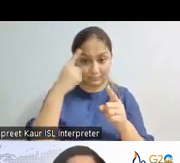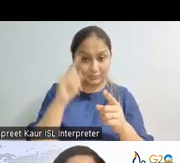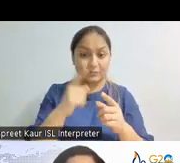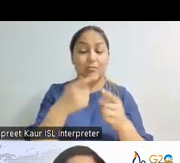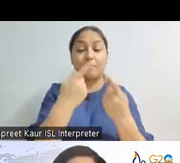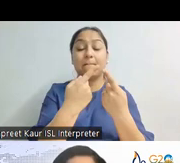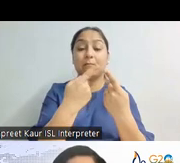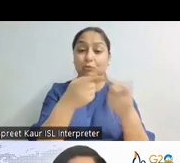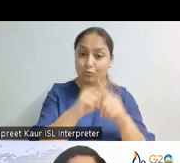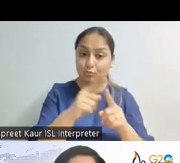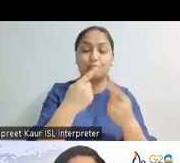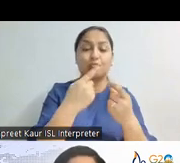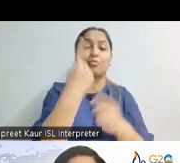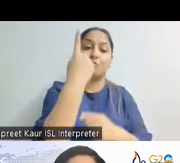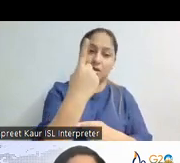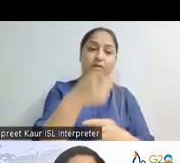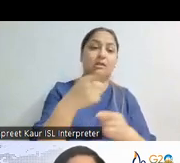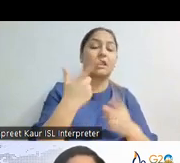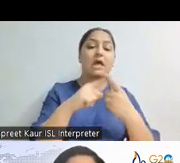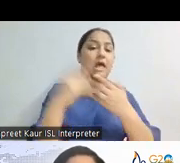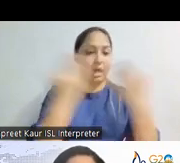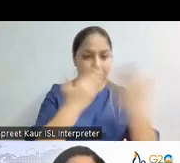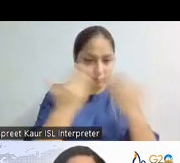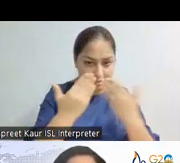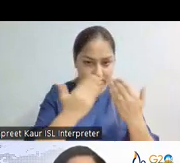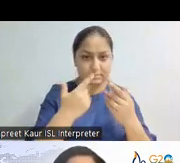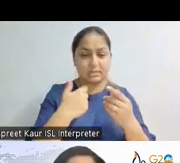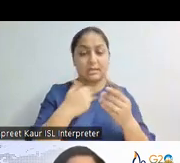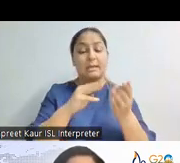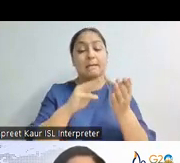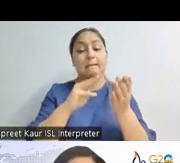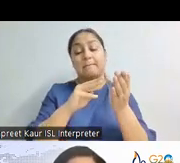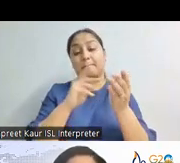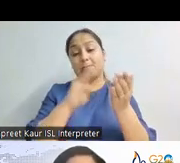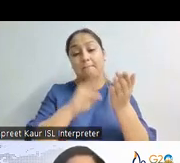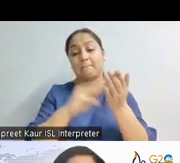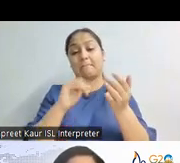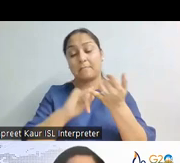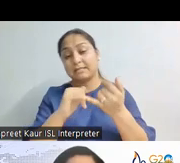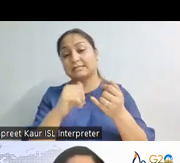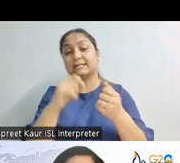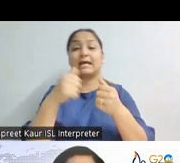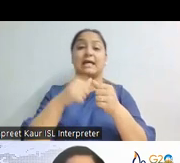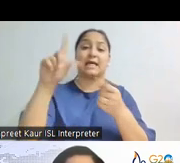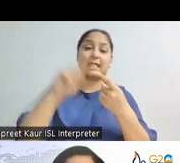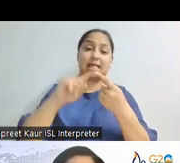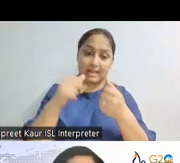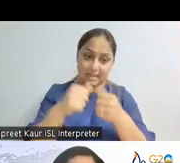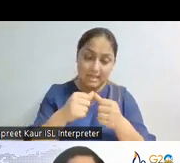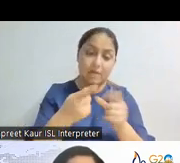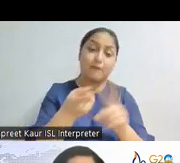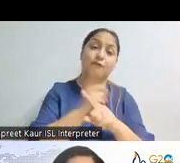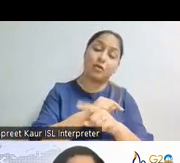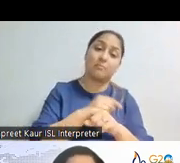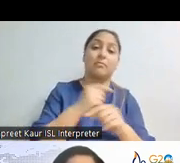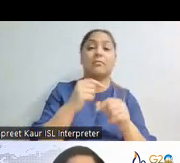in room one, that is education, we have Ms. Ella Yonescu, who has joined from Turkey, as the